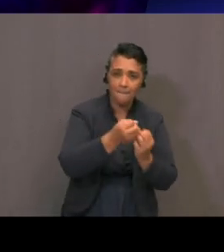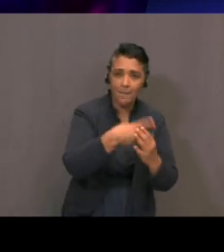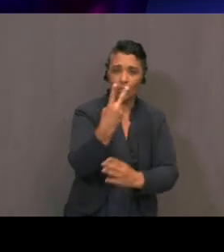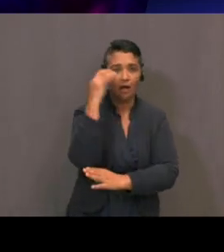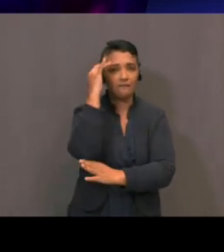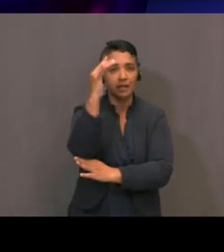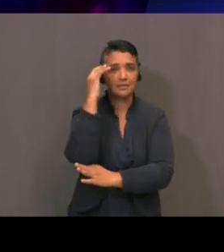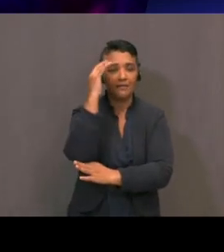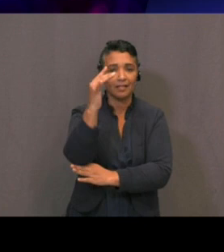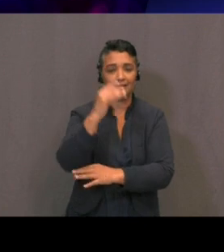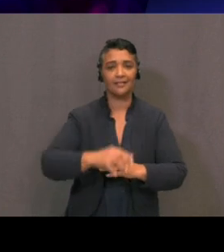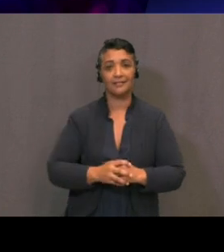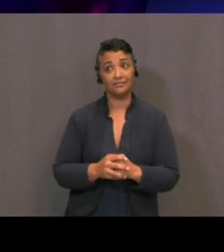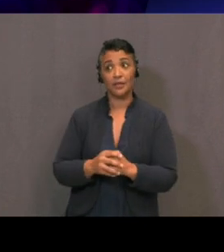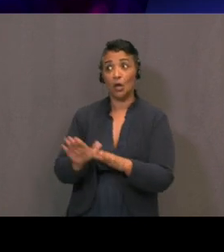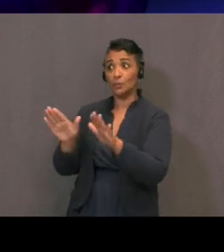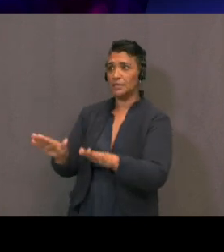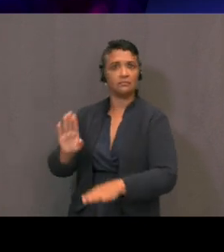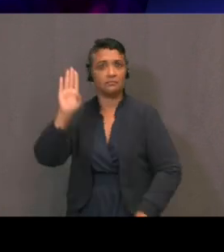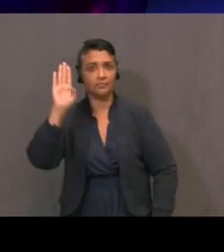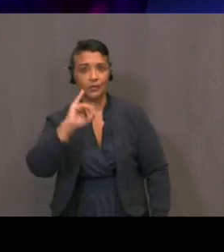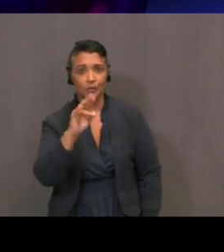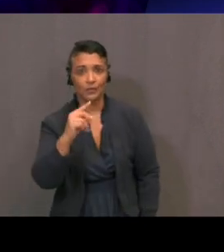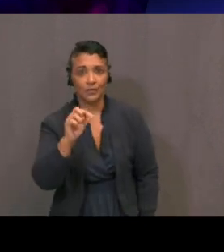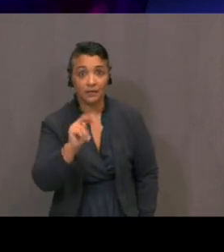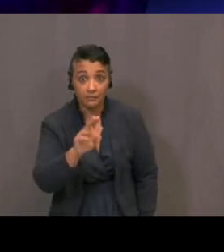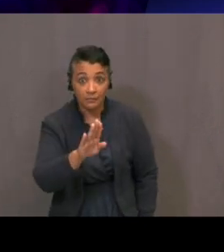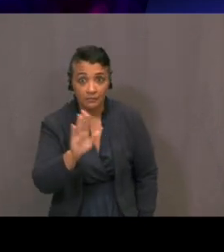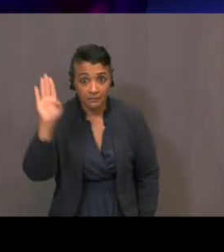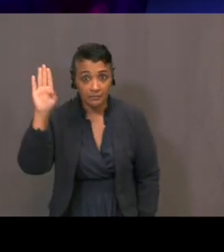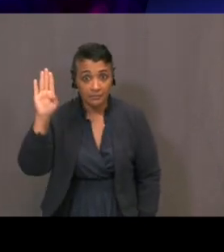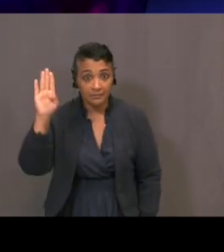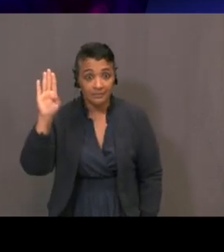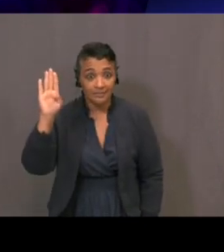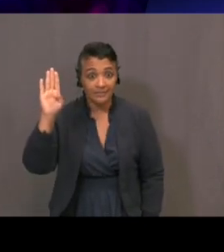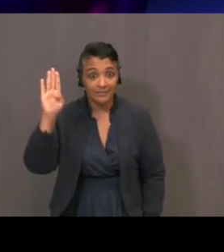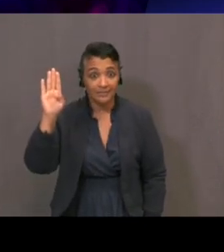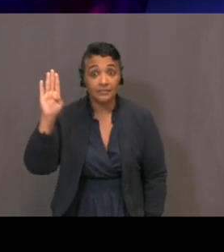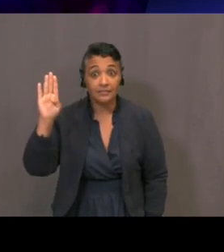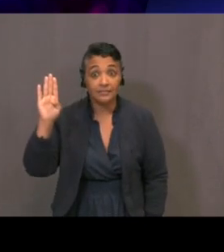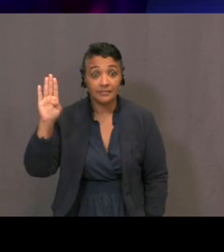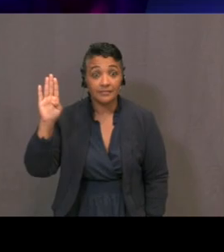So please stay because, oh, Jürgen, are you raising your hand?